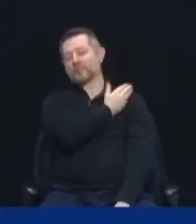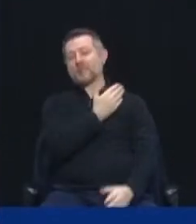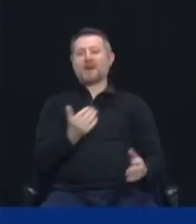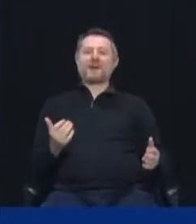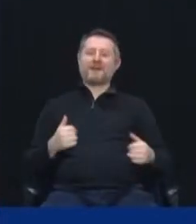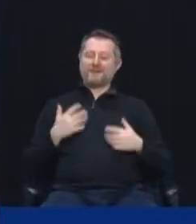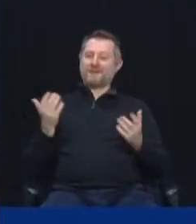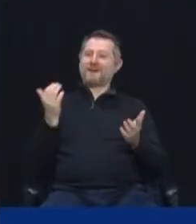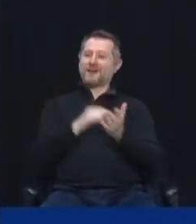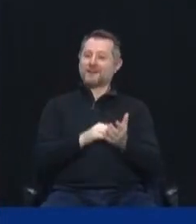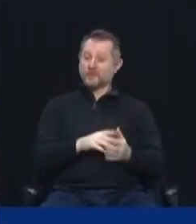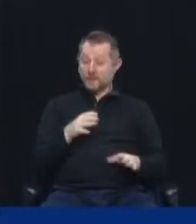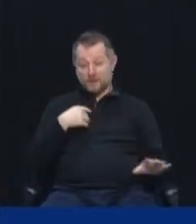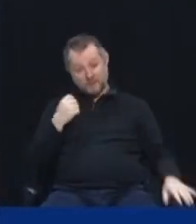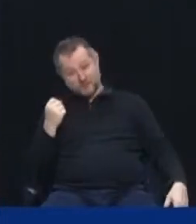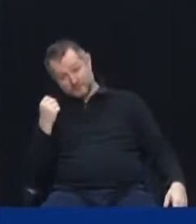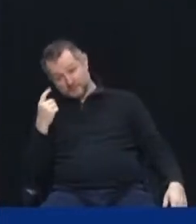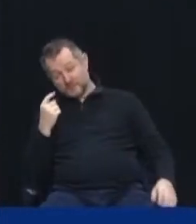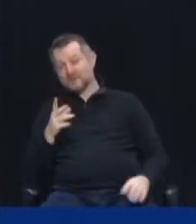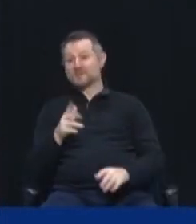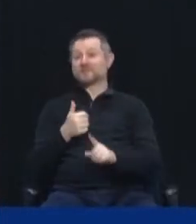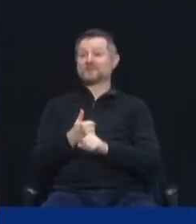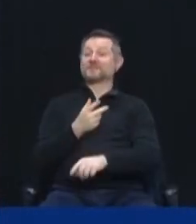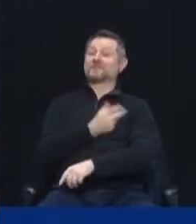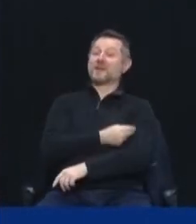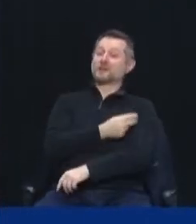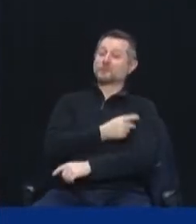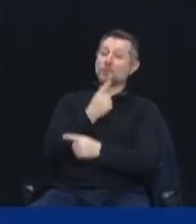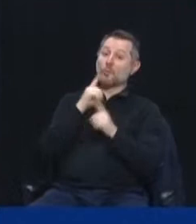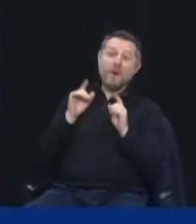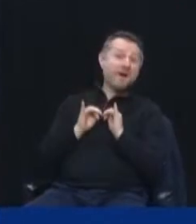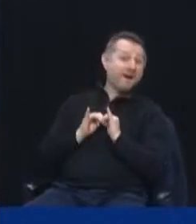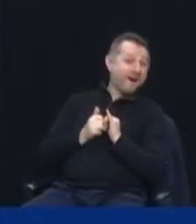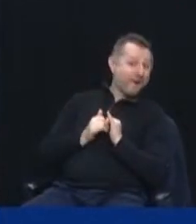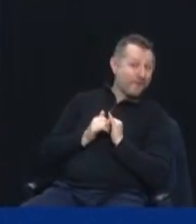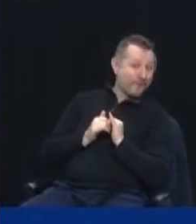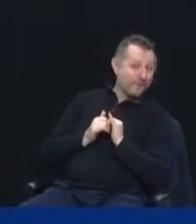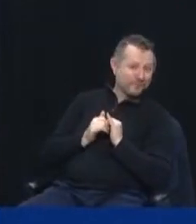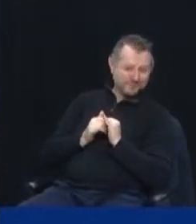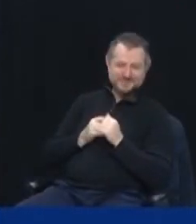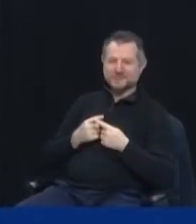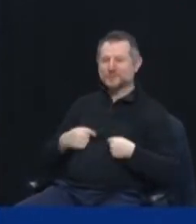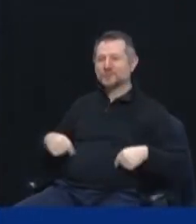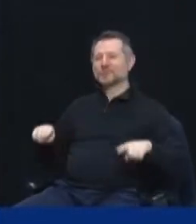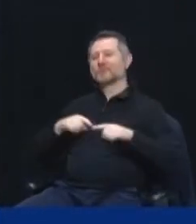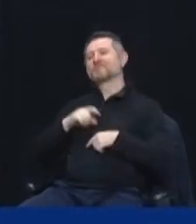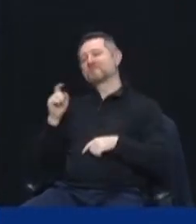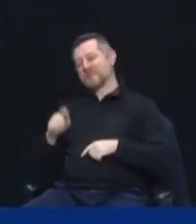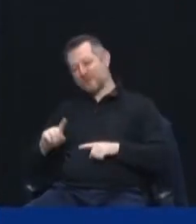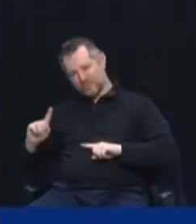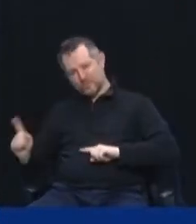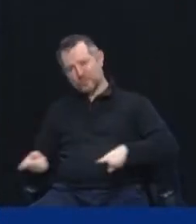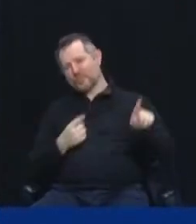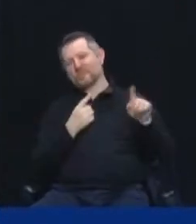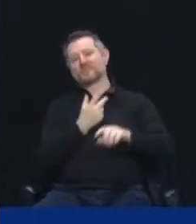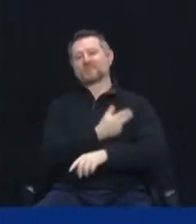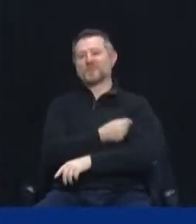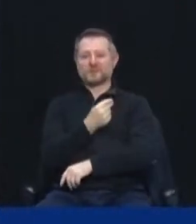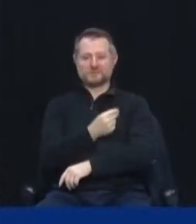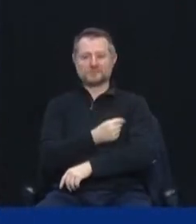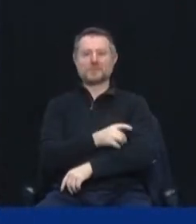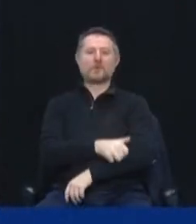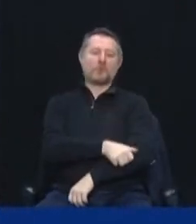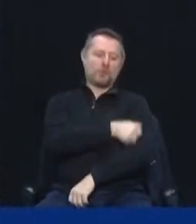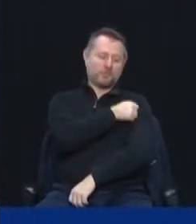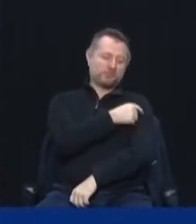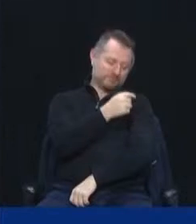the vaccine only works if each of us gets it in our